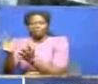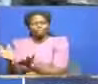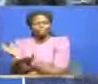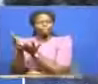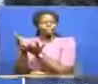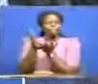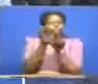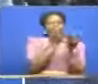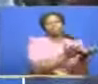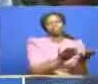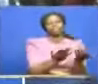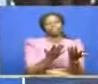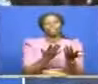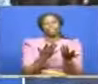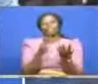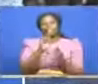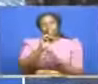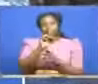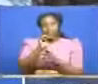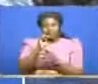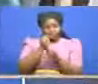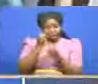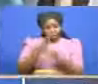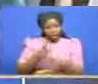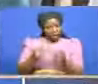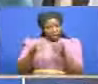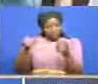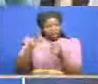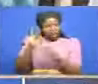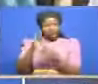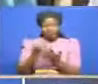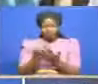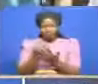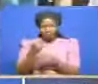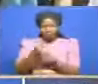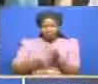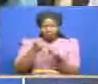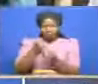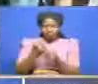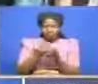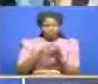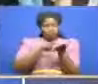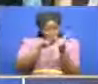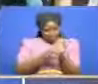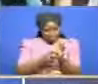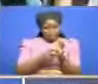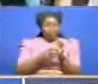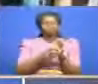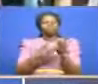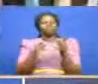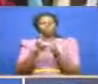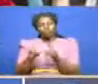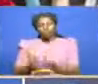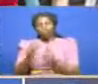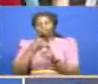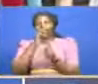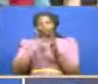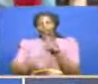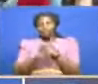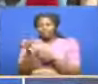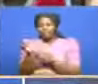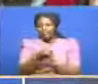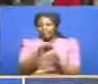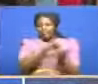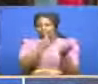opposed to the idea of three-week job evaluation as proposed by the SRC, even as they claim that salary changes have only